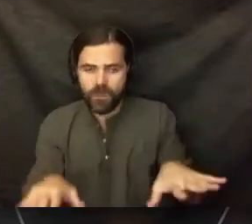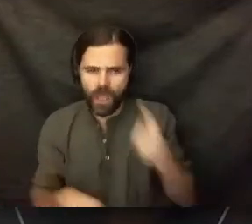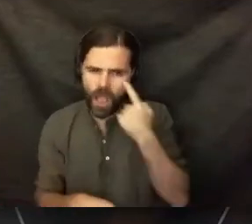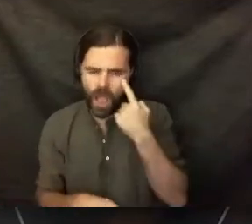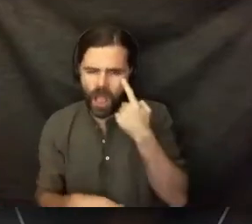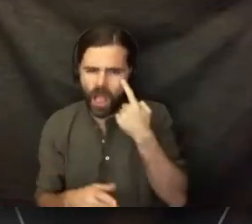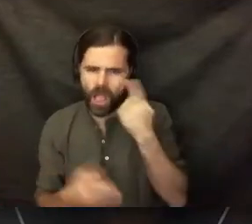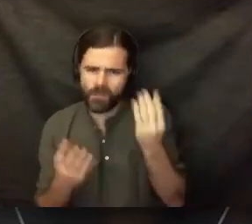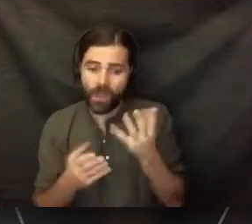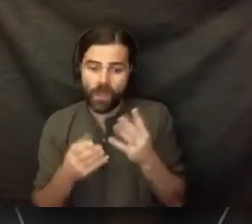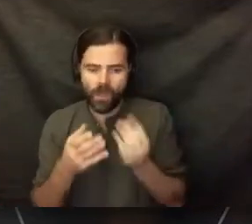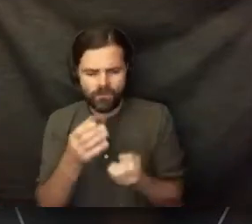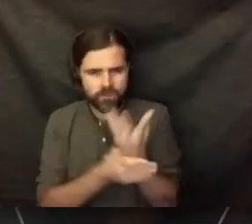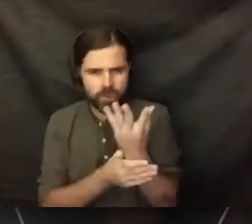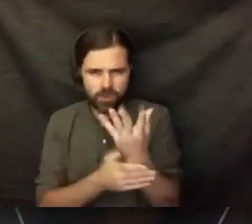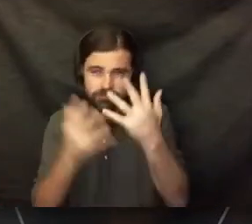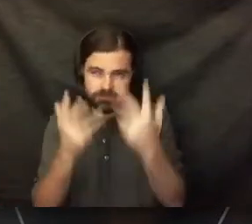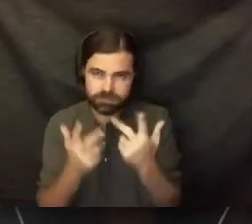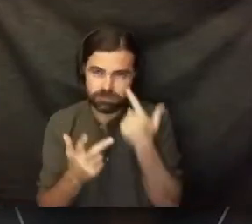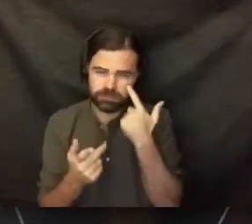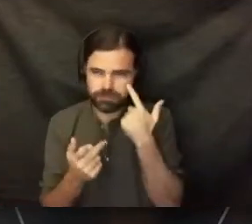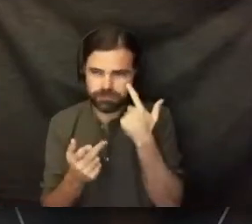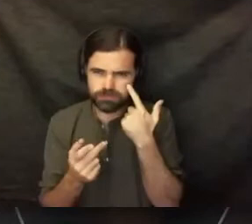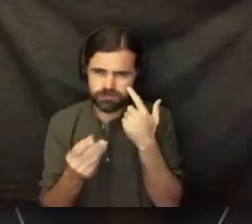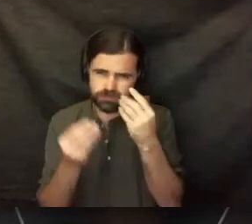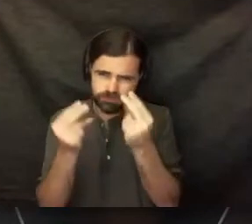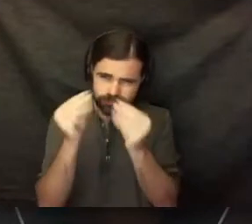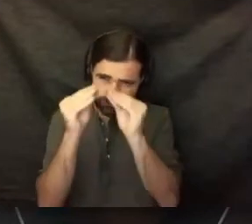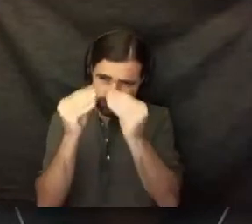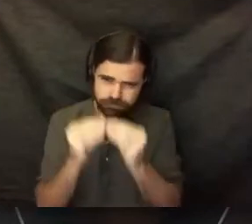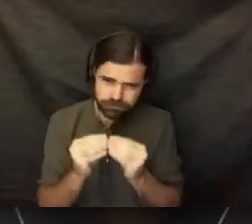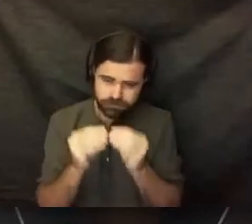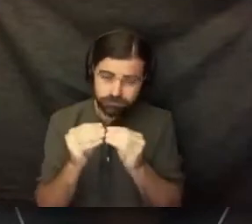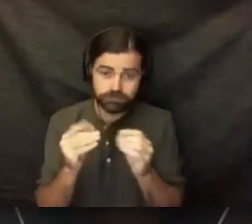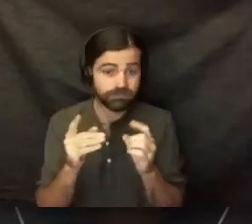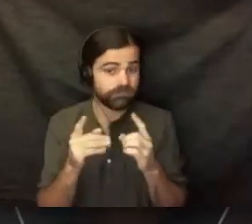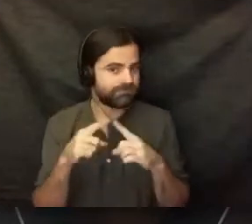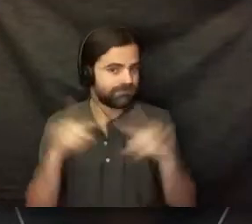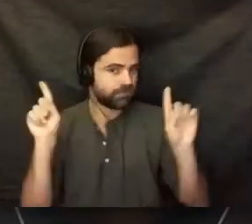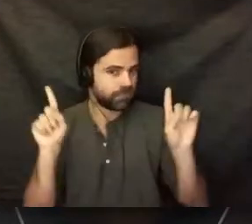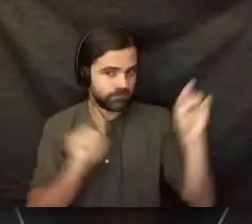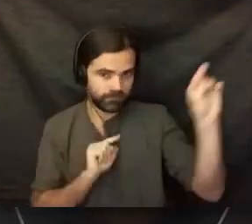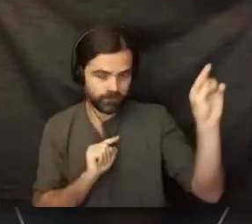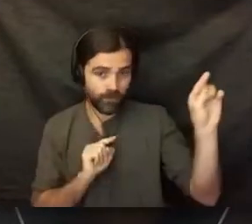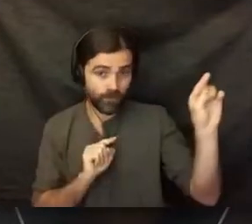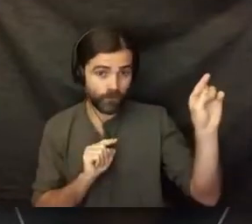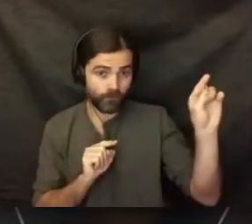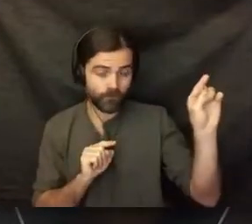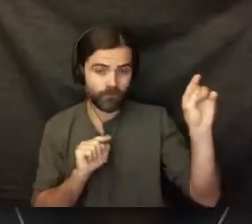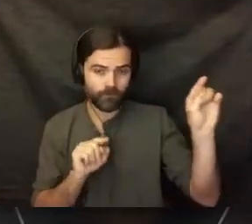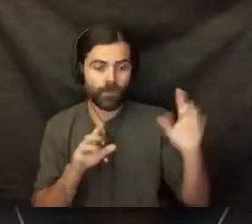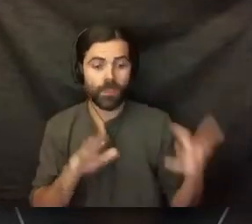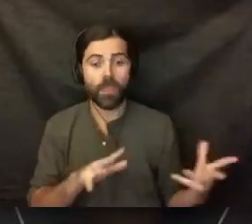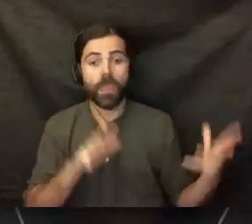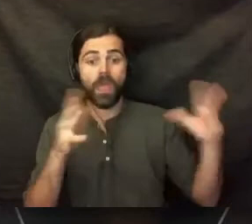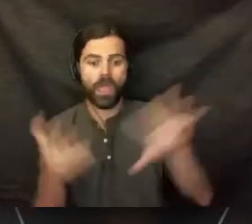we're talking about. When we know that the impact economy is going to be a function, if we're going to be relevant in terms of the transition, we're talking